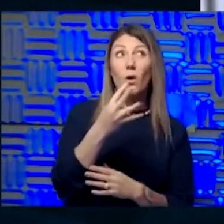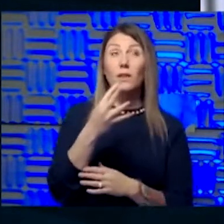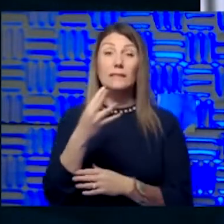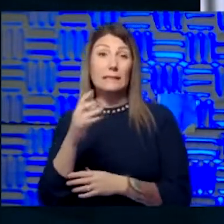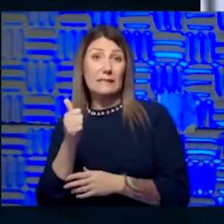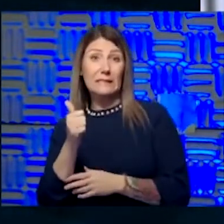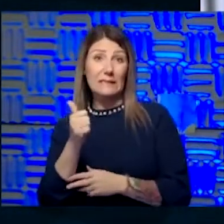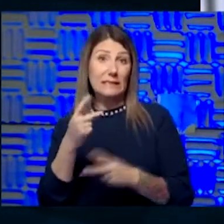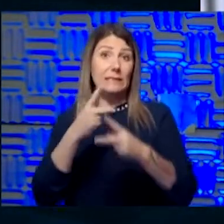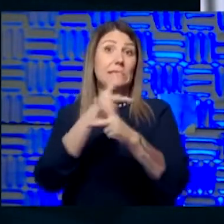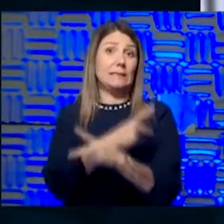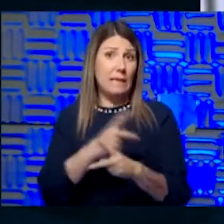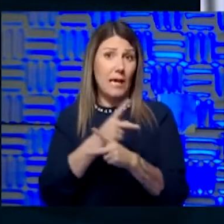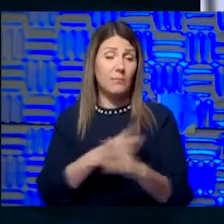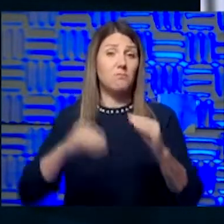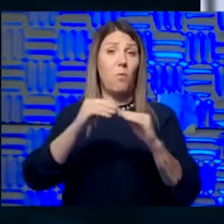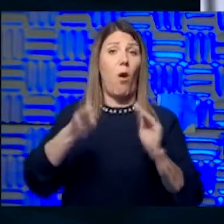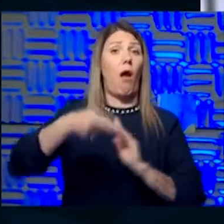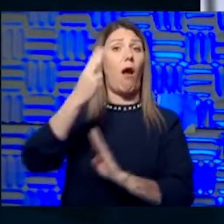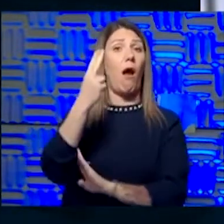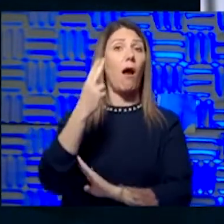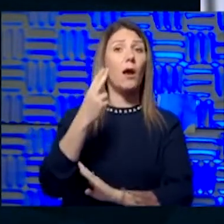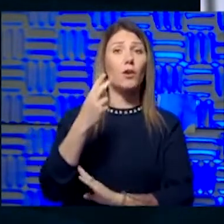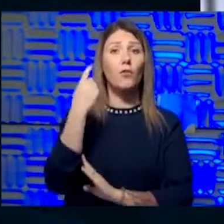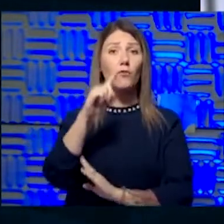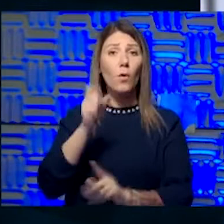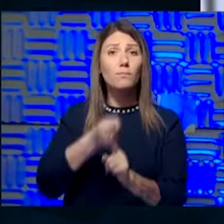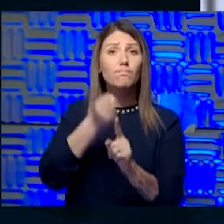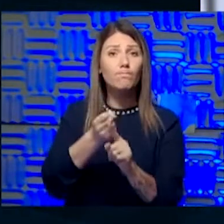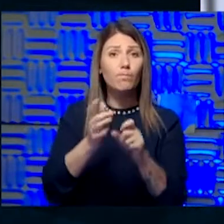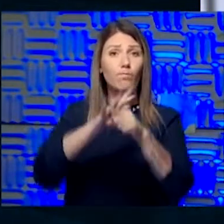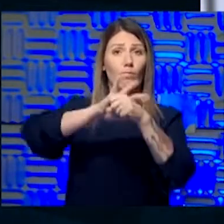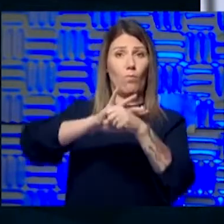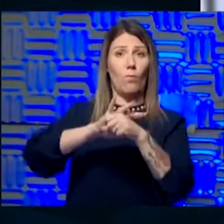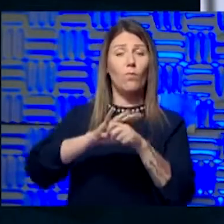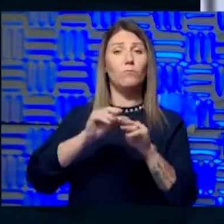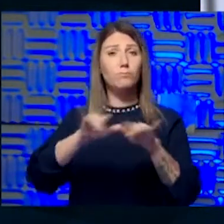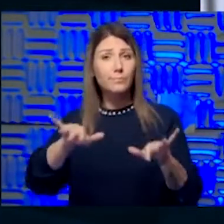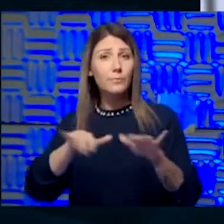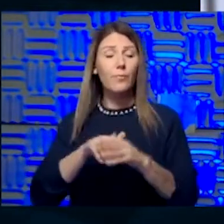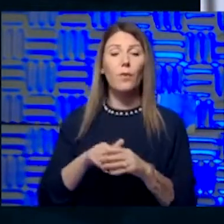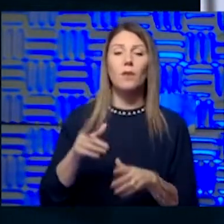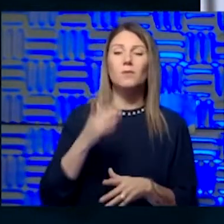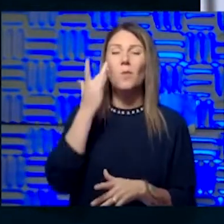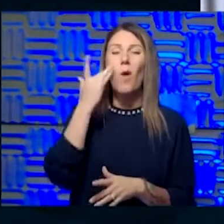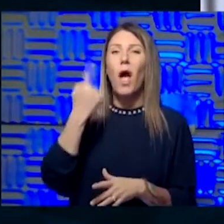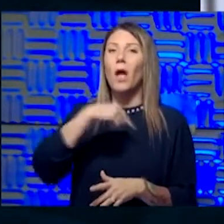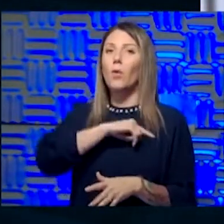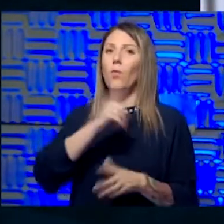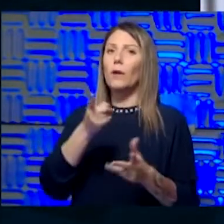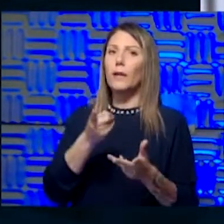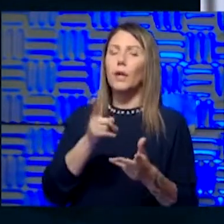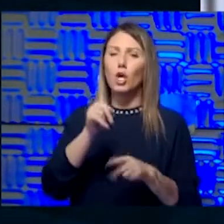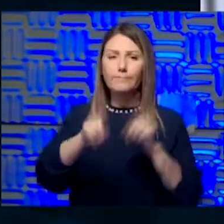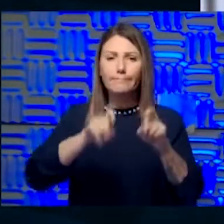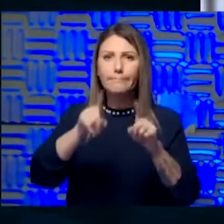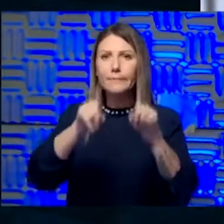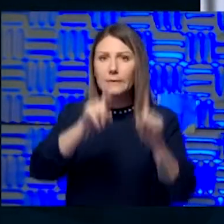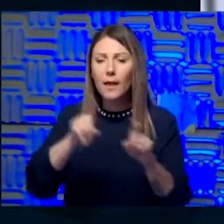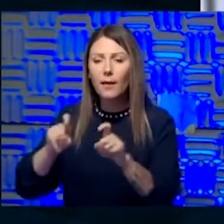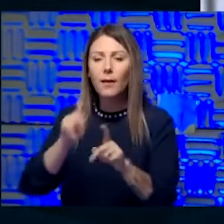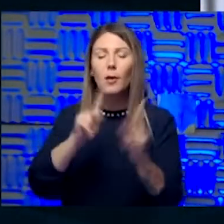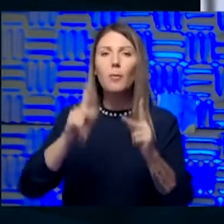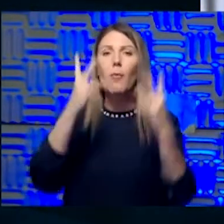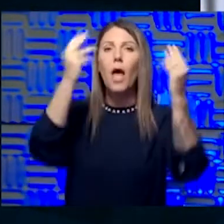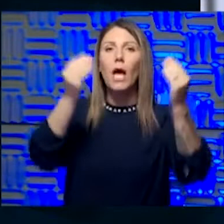And that's one of the reasons that we decided to take our testing into the community, since some of our folks have transportation issues and